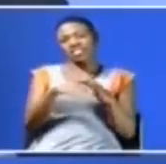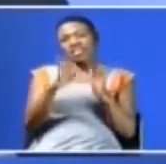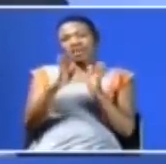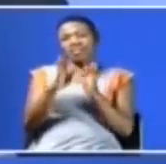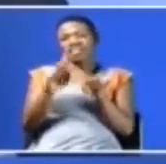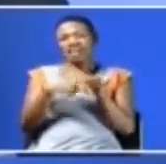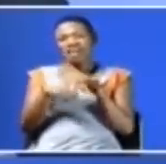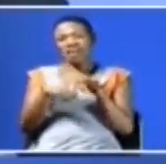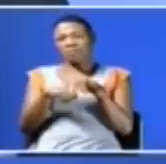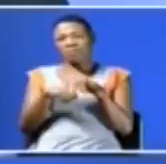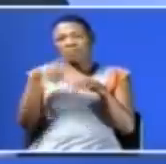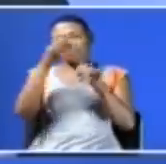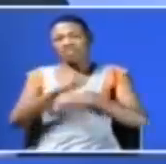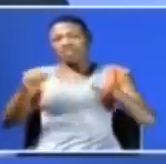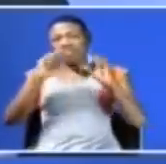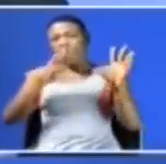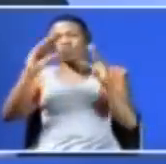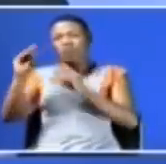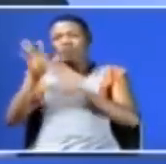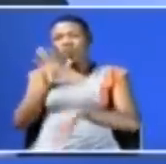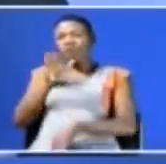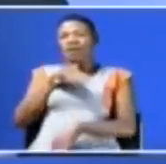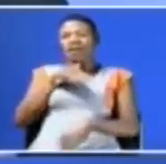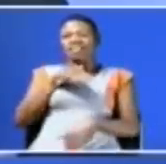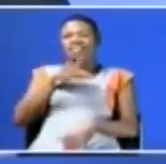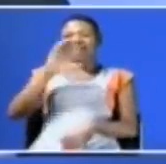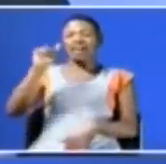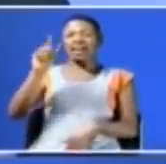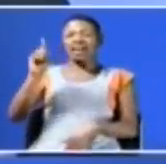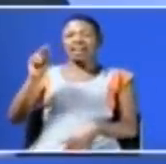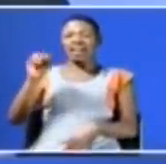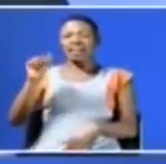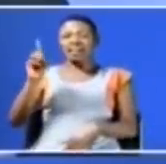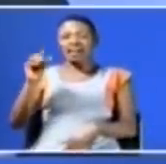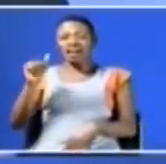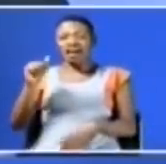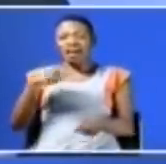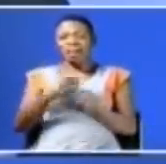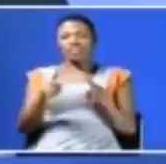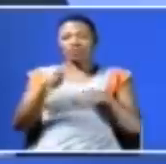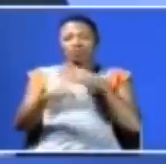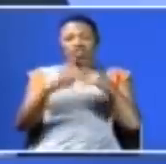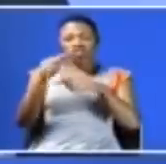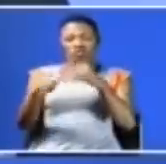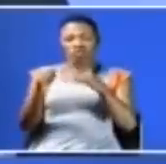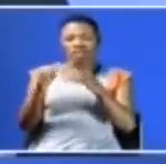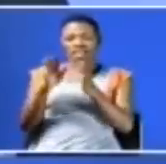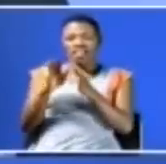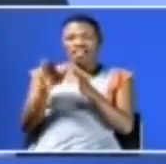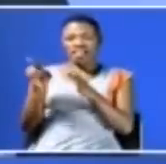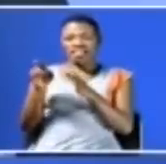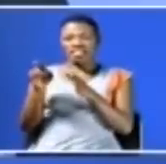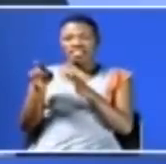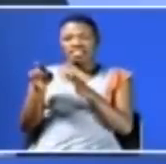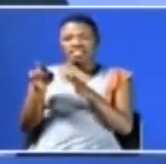women's meeting, development of the women agenda in Canada the other day. And it still continues to be a glaring issue that his cabinet does not